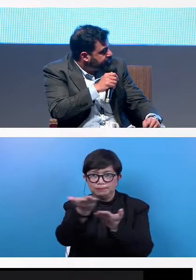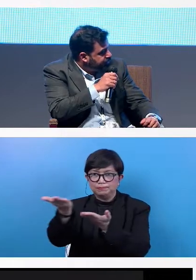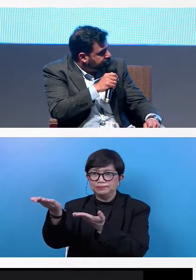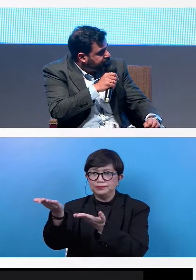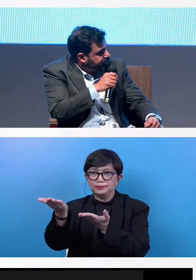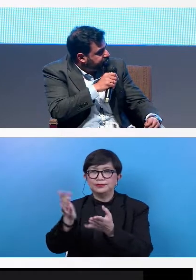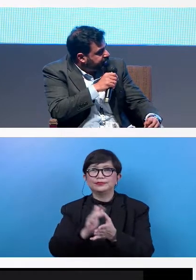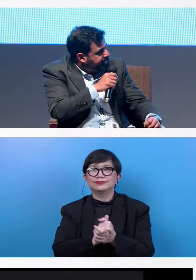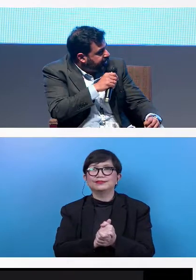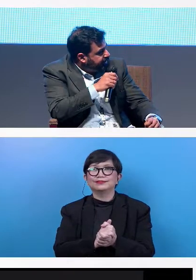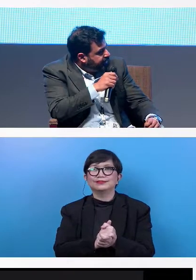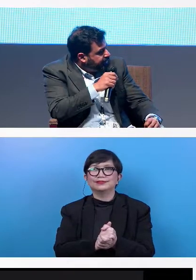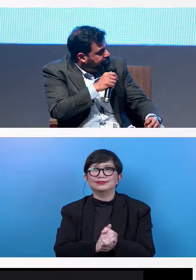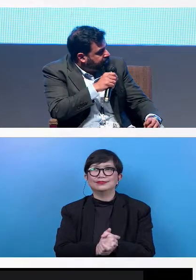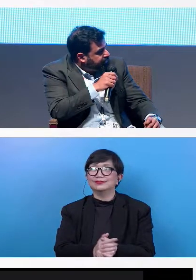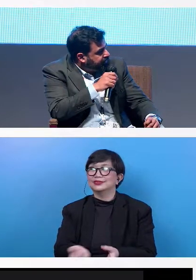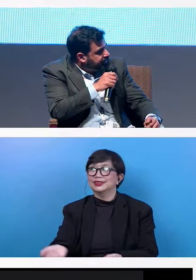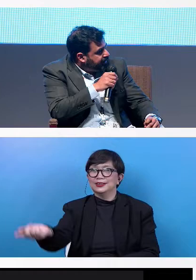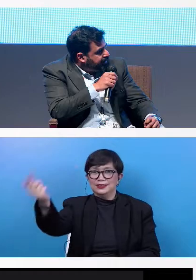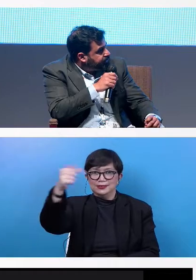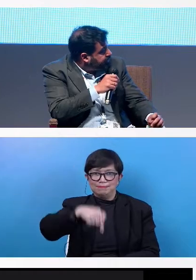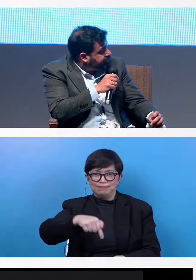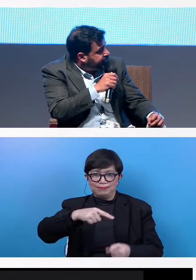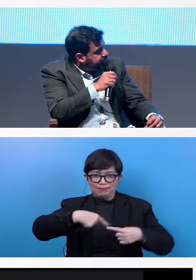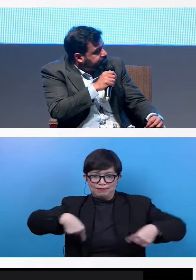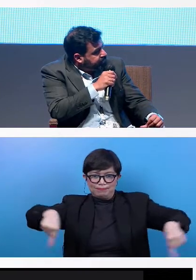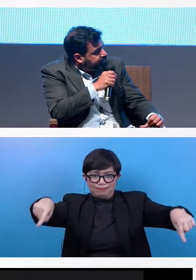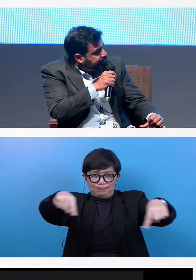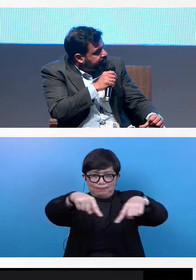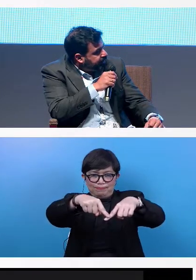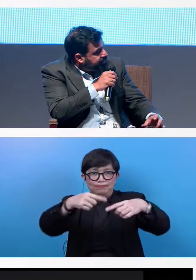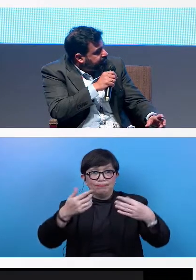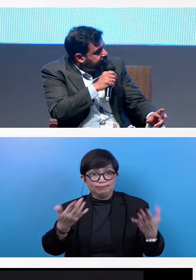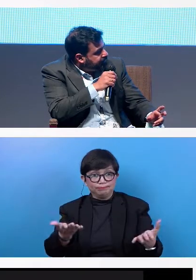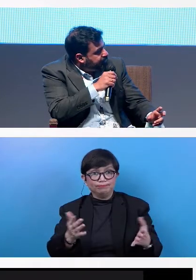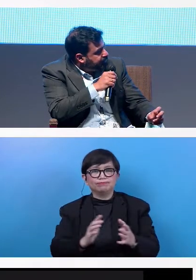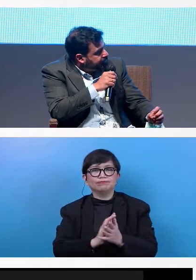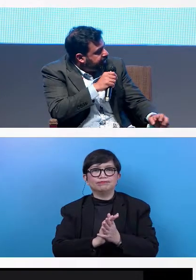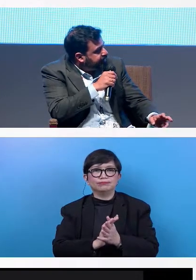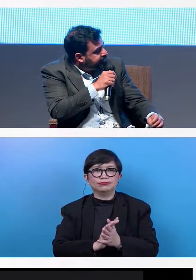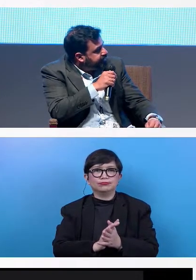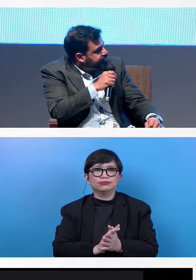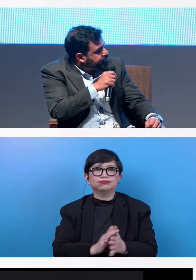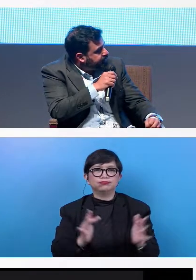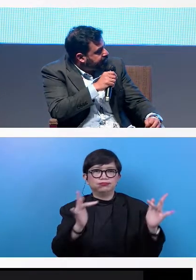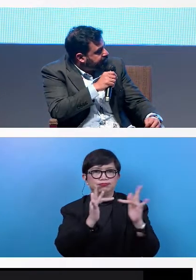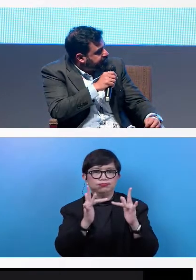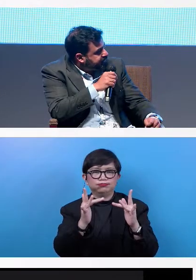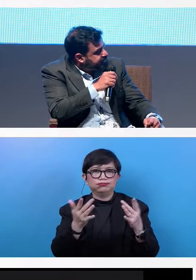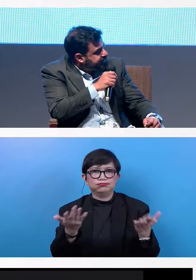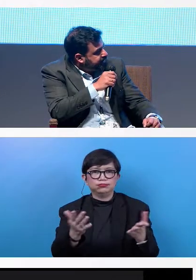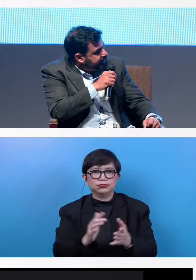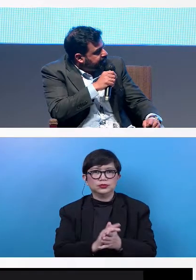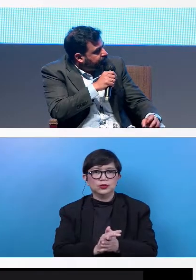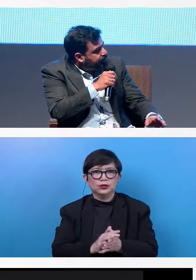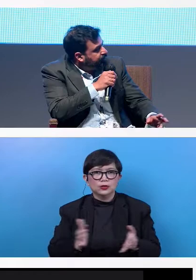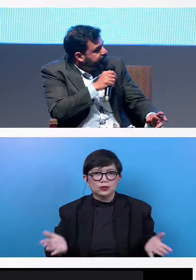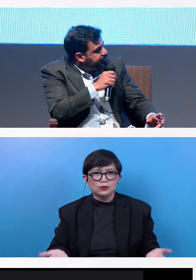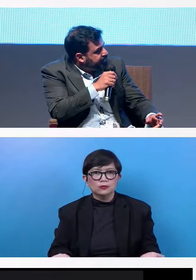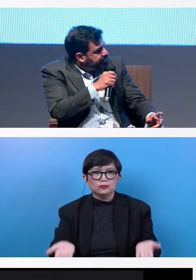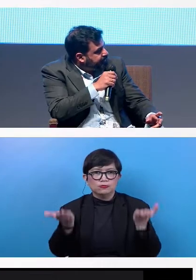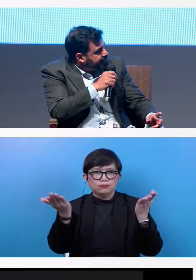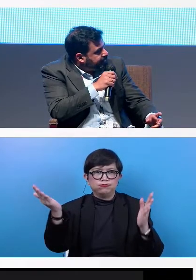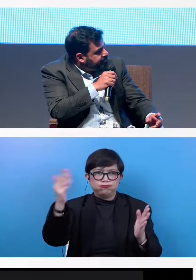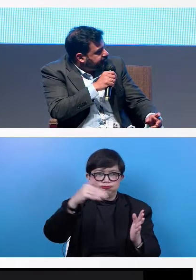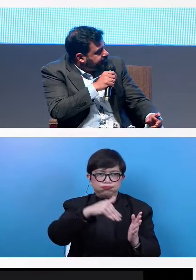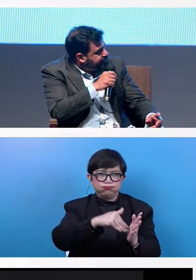here and those who are virtually, on the issue of infrastructure recovery and building resilience to that process, what would